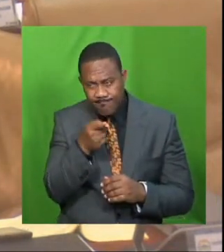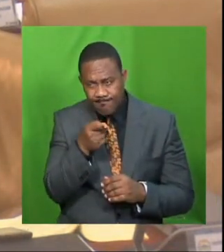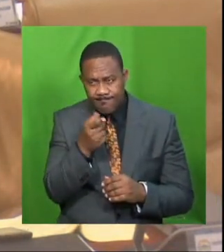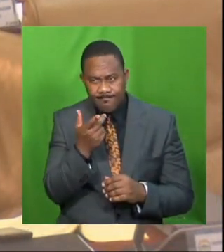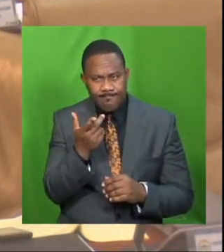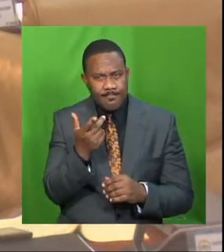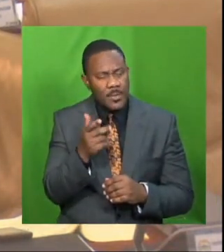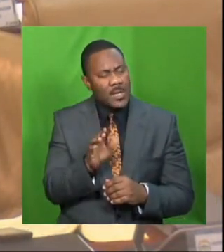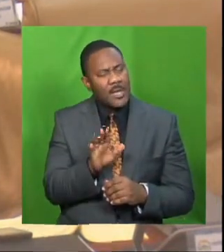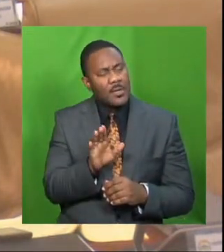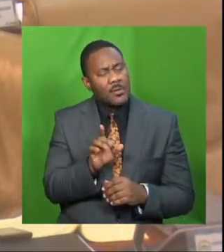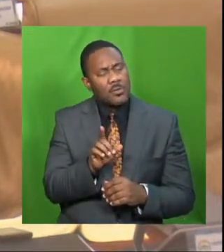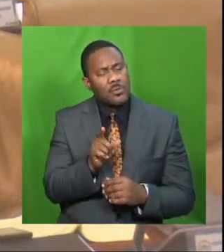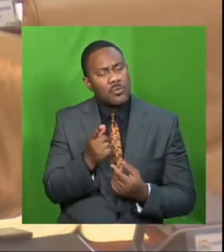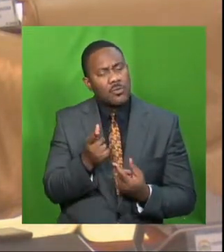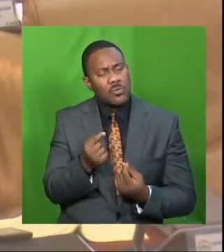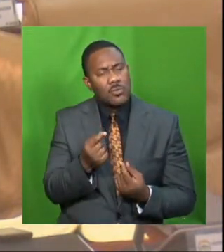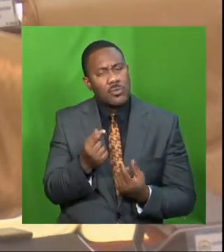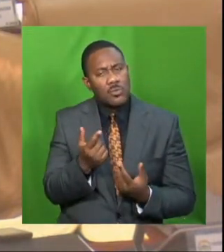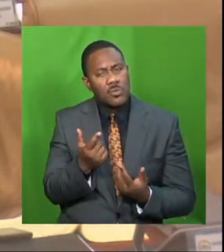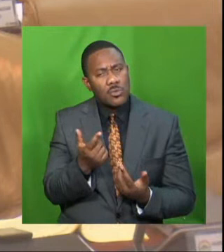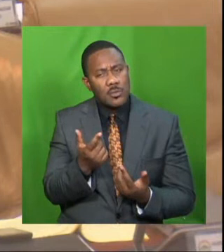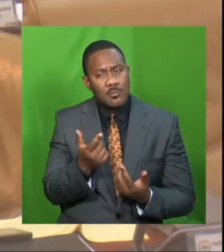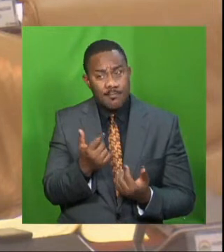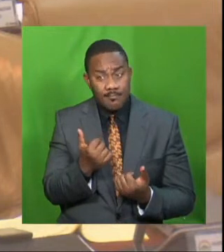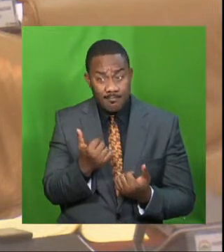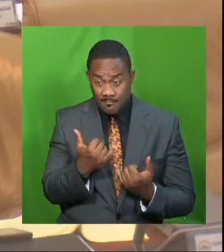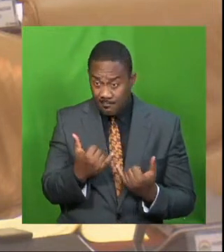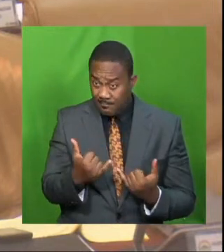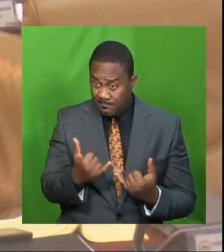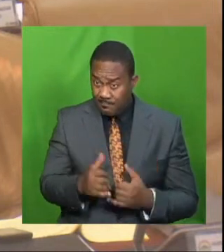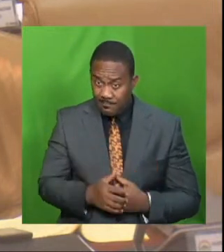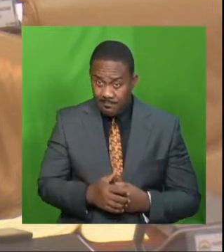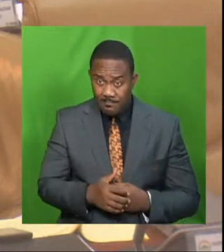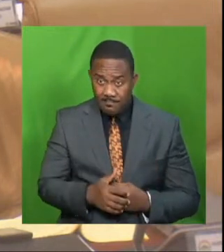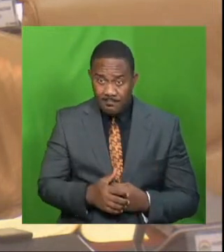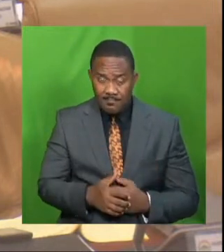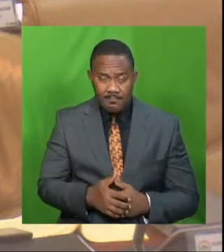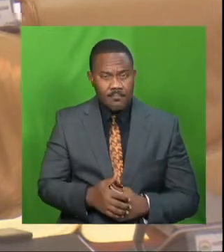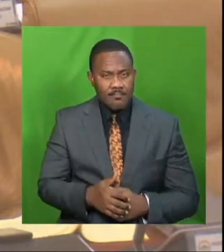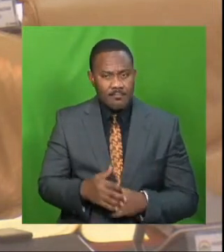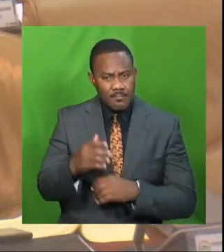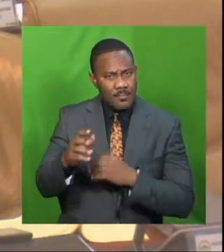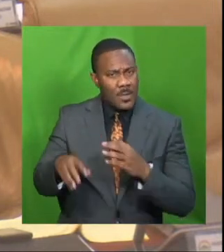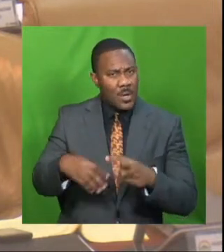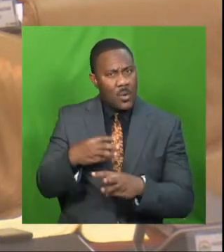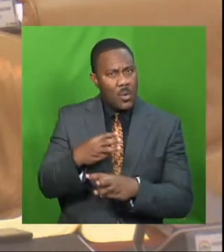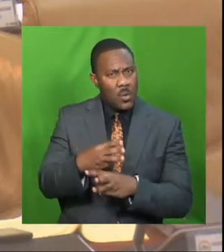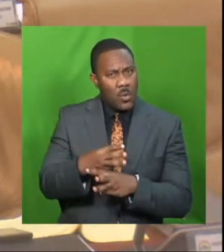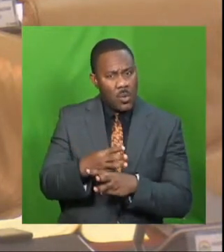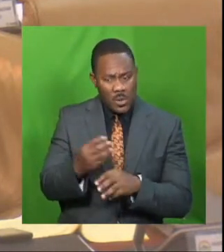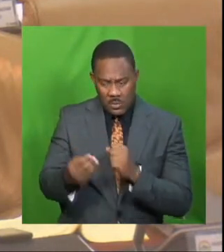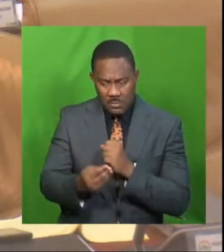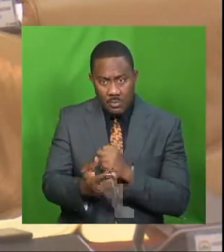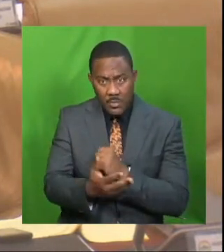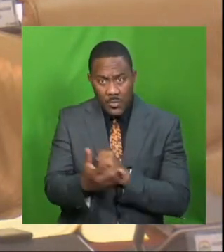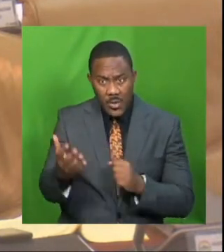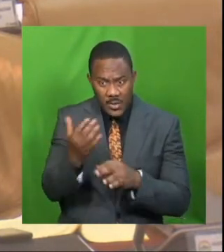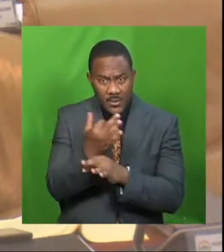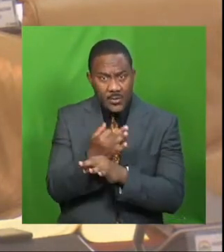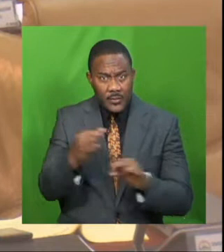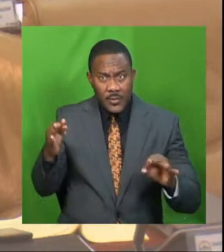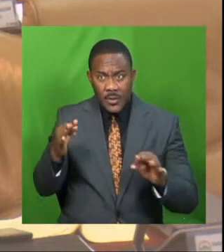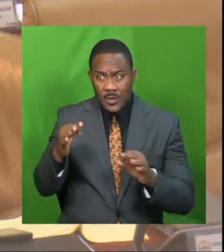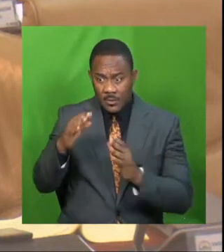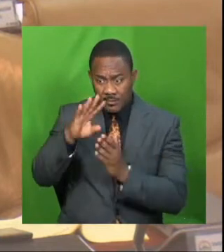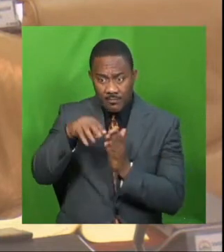doing about our current ranking on the World Press Freedom Index, which is at an all-time low.